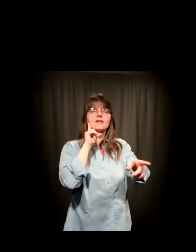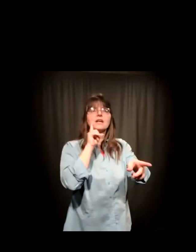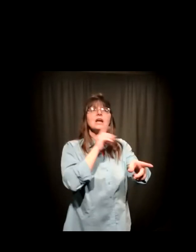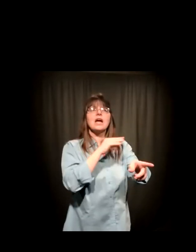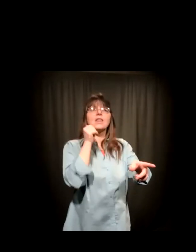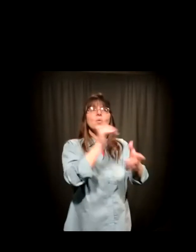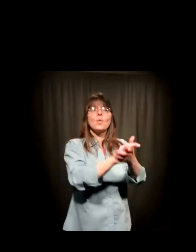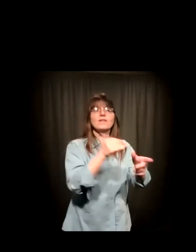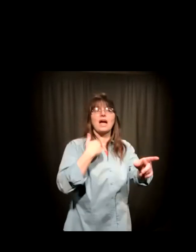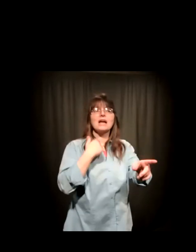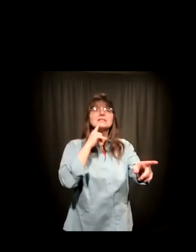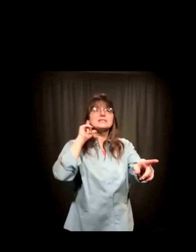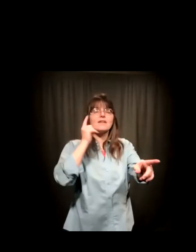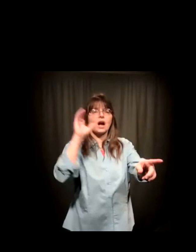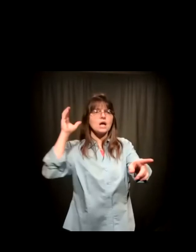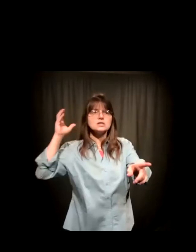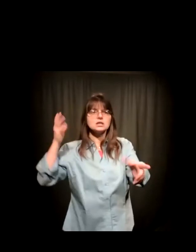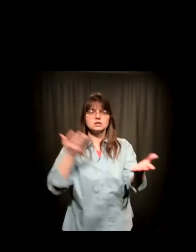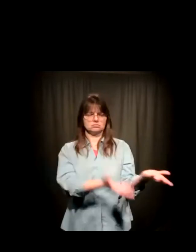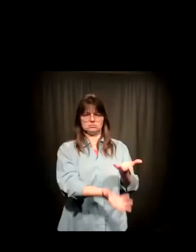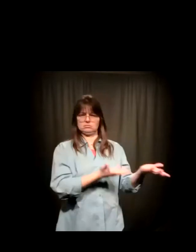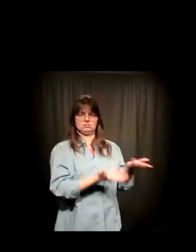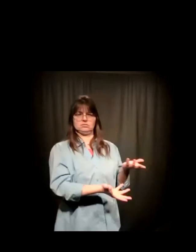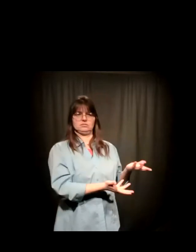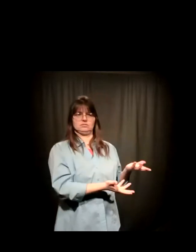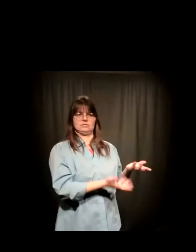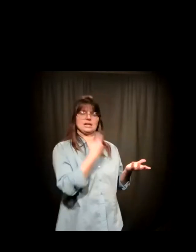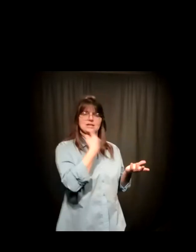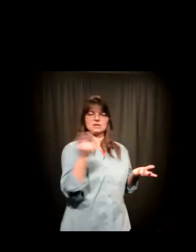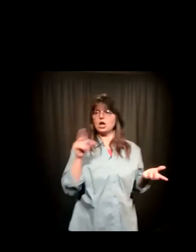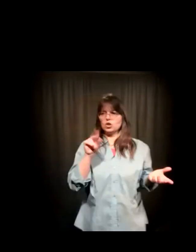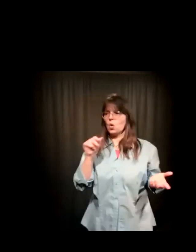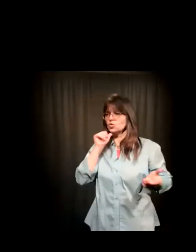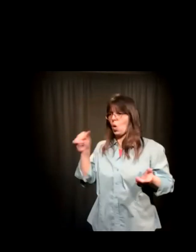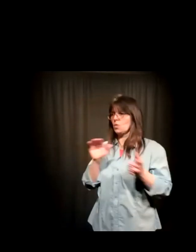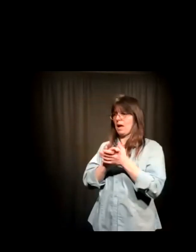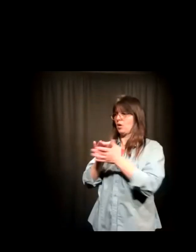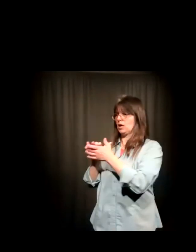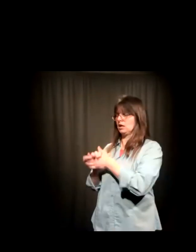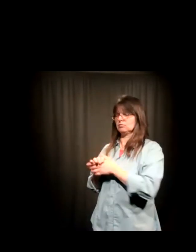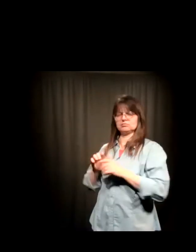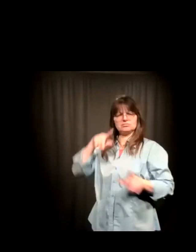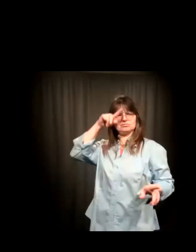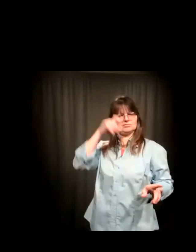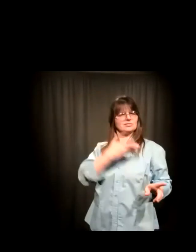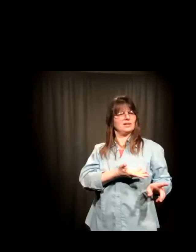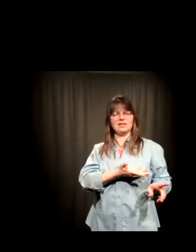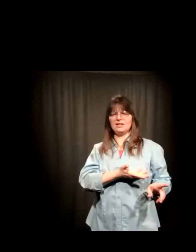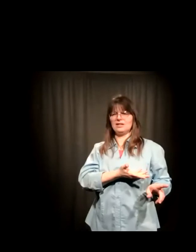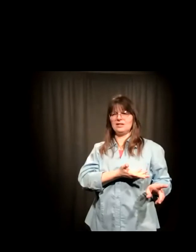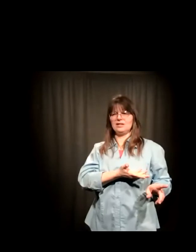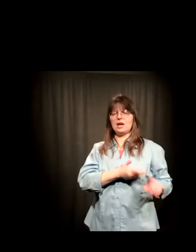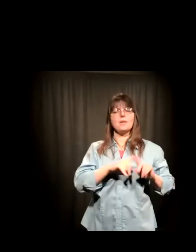well. Bell acknowledged this, but he didn't really let it get in the way of his promotion of